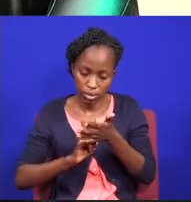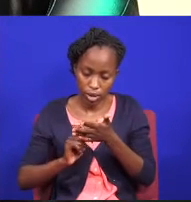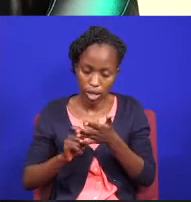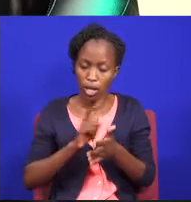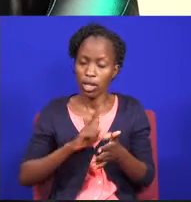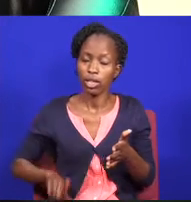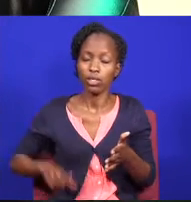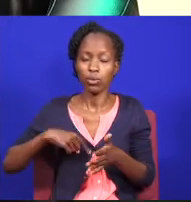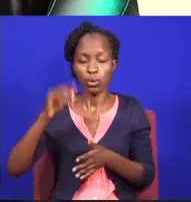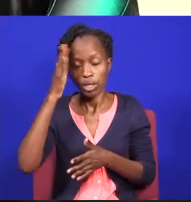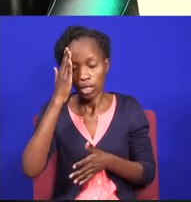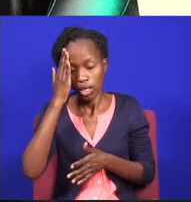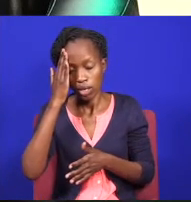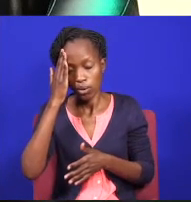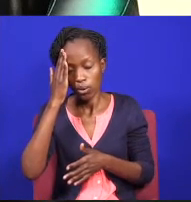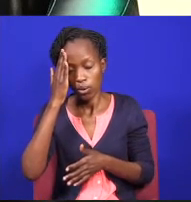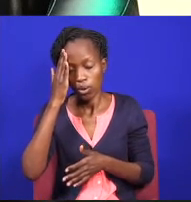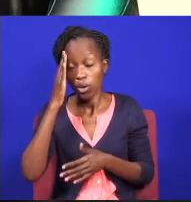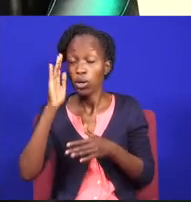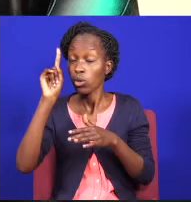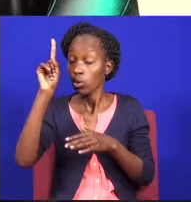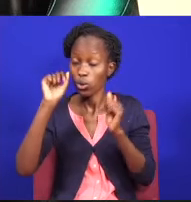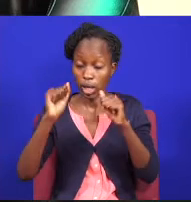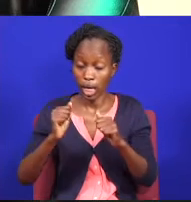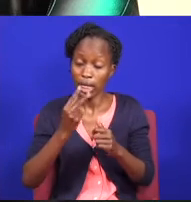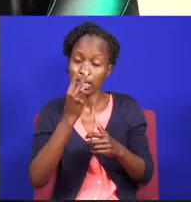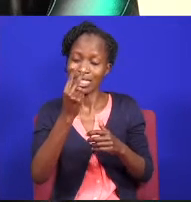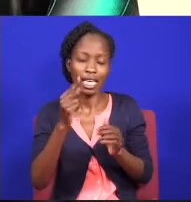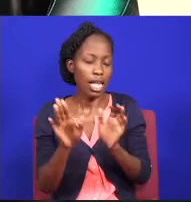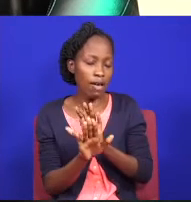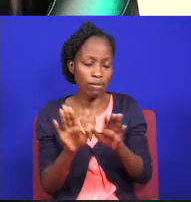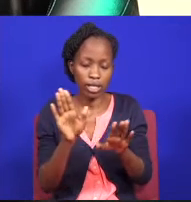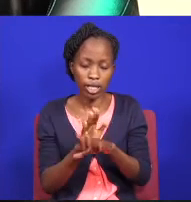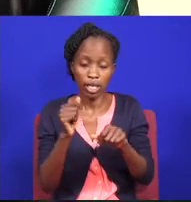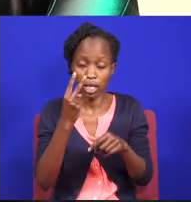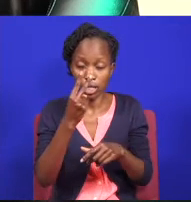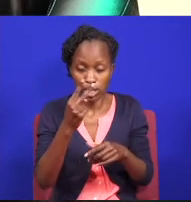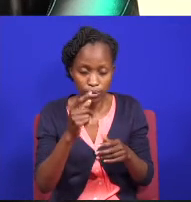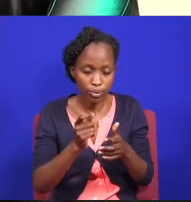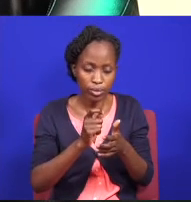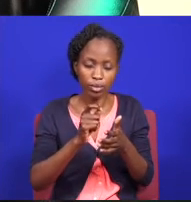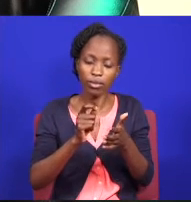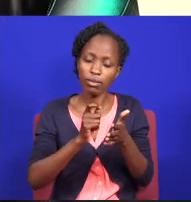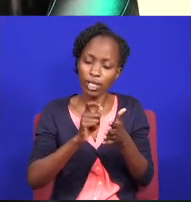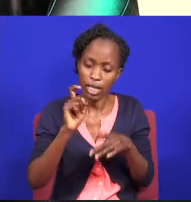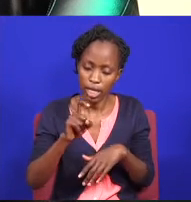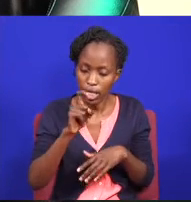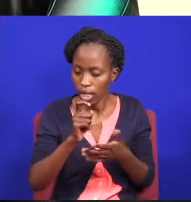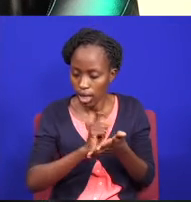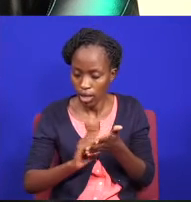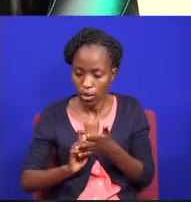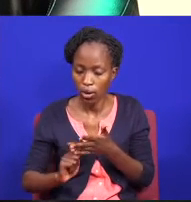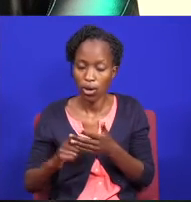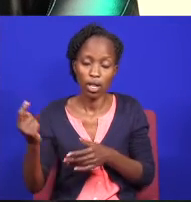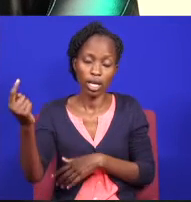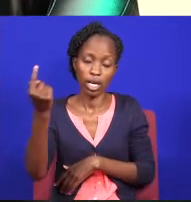that you're all seen, Lord, and you can see the needs that they have written, Lord. We pray, Lord, that may you help them, and Lord, may you even come to them, and